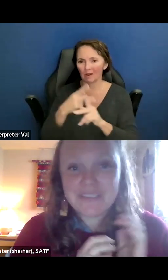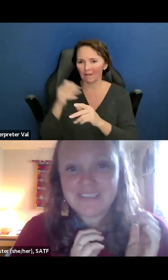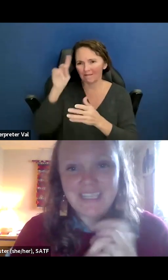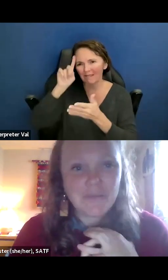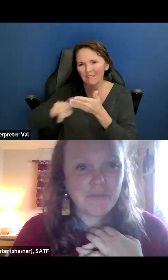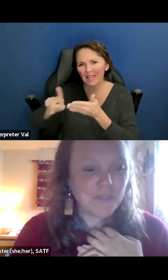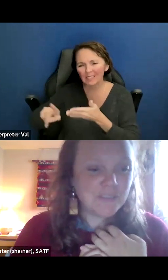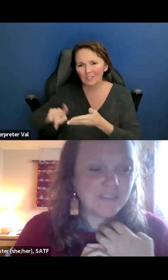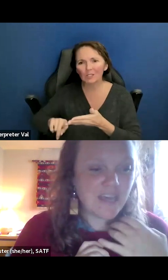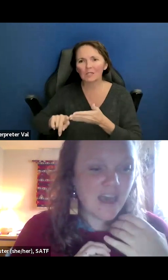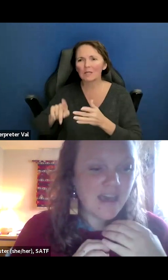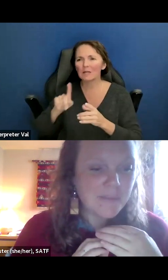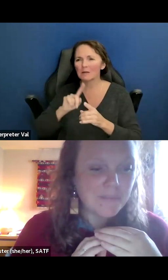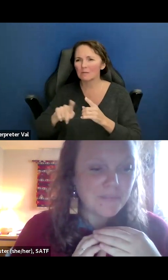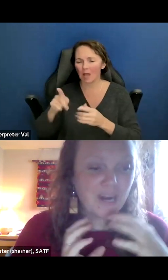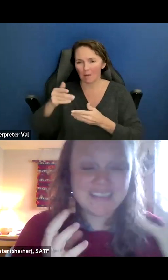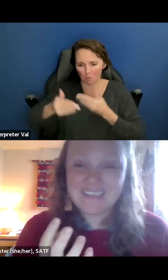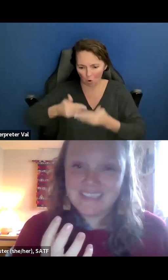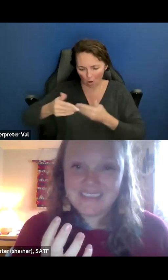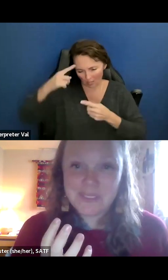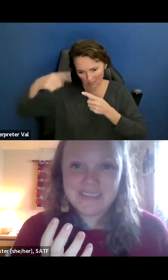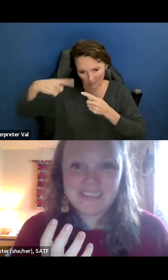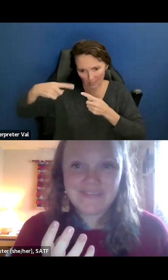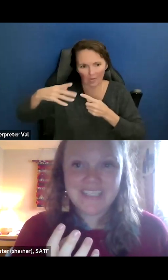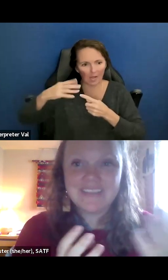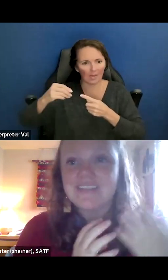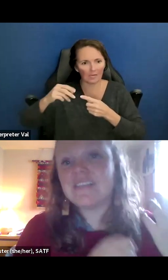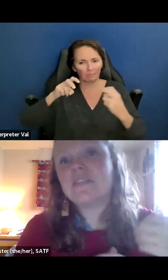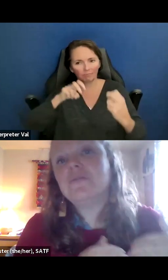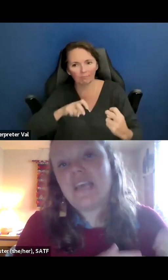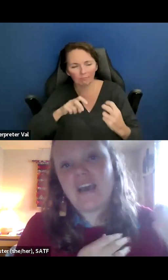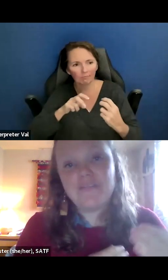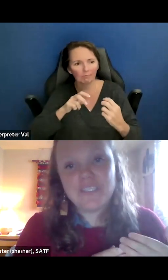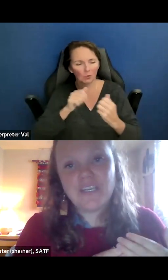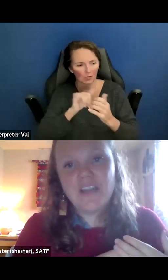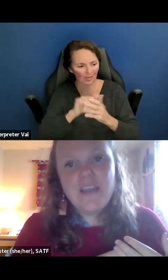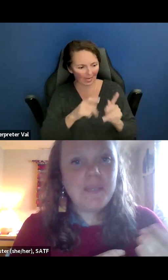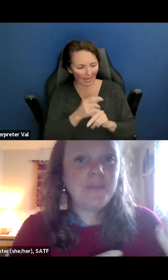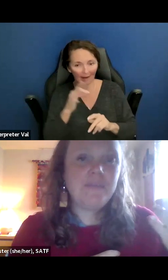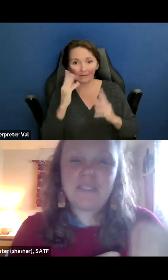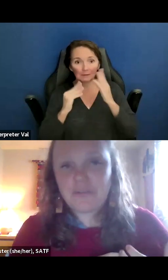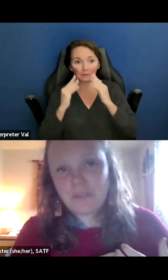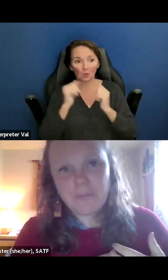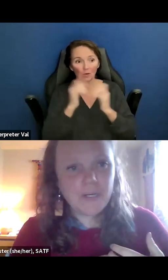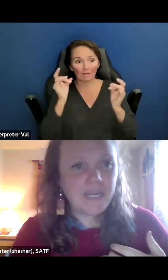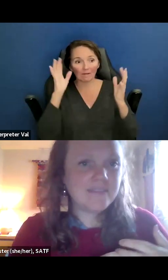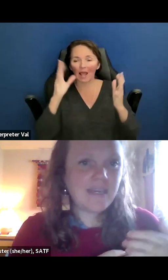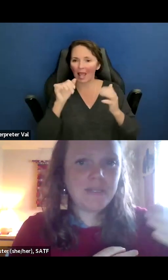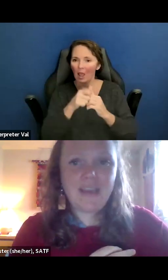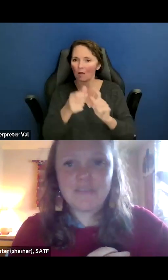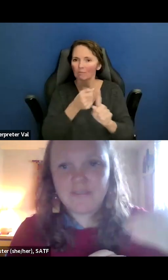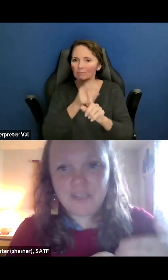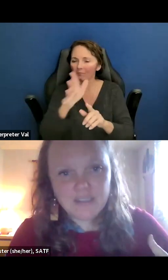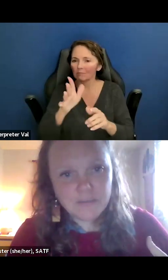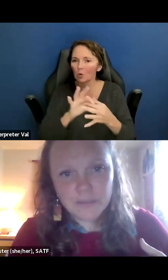finding resources and getting referrals, processing experiences of violence. This includes after maybe a mandatory report has